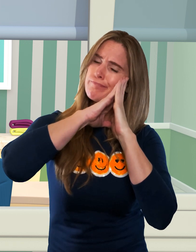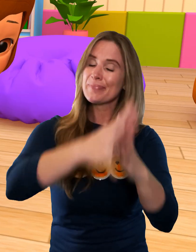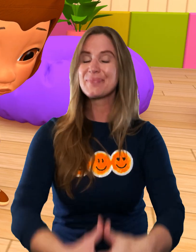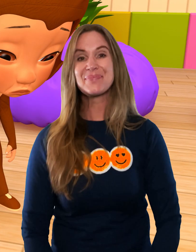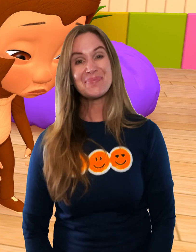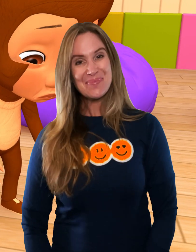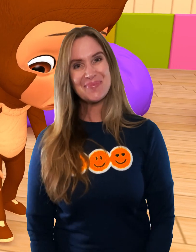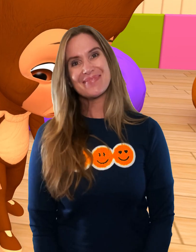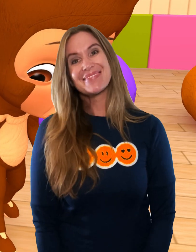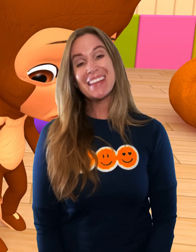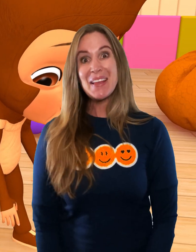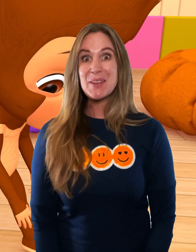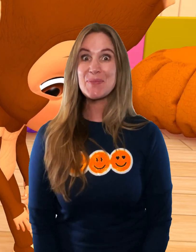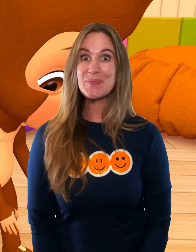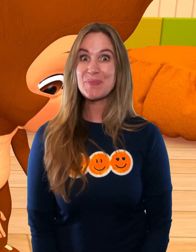bed.